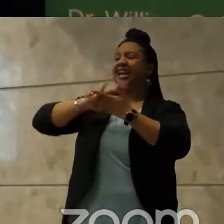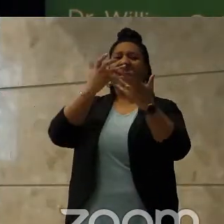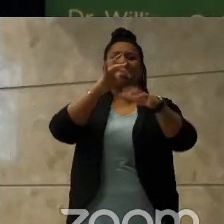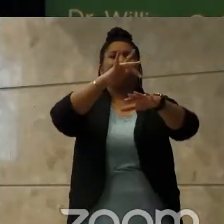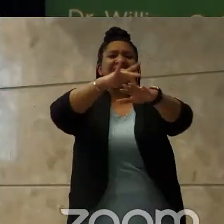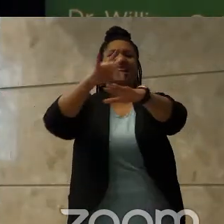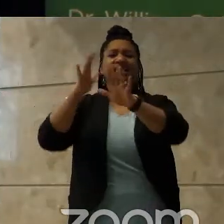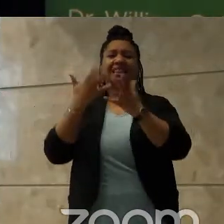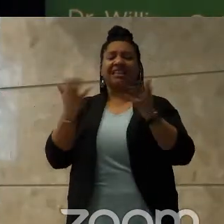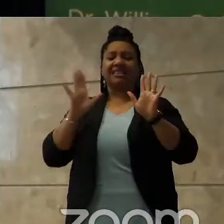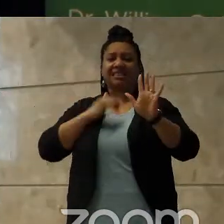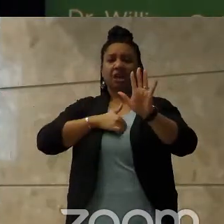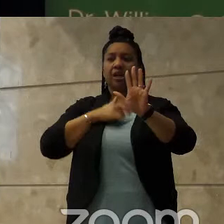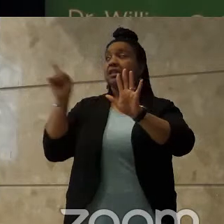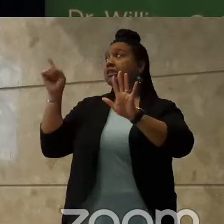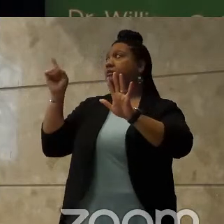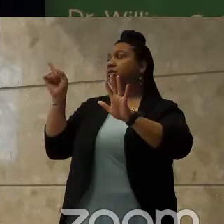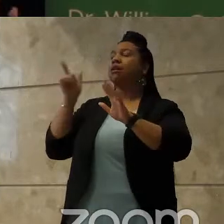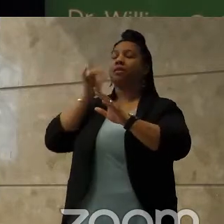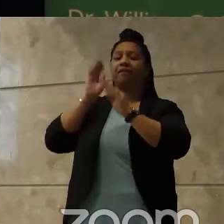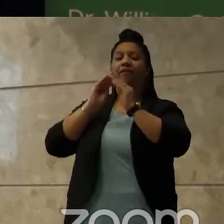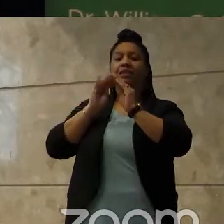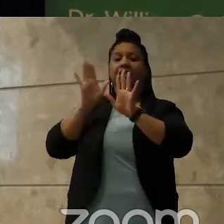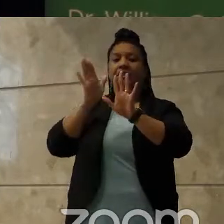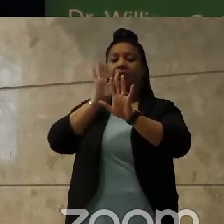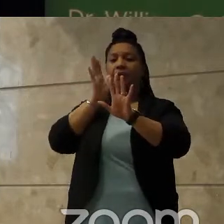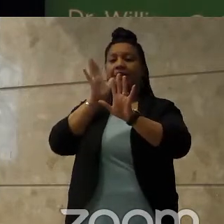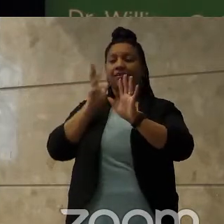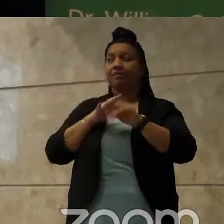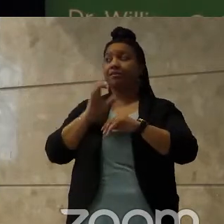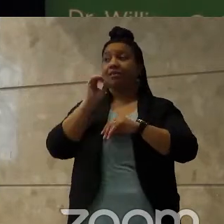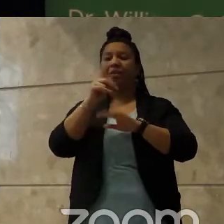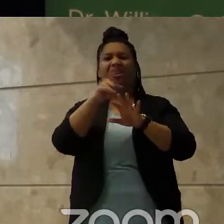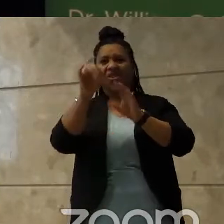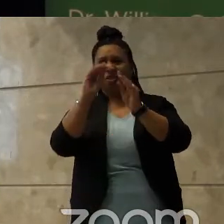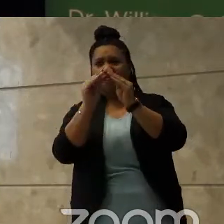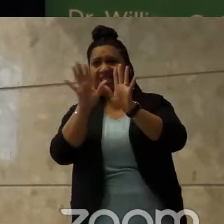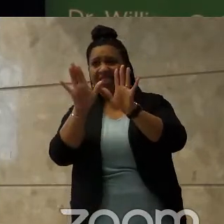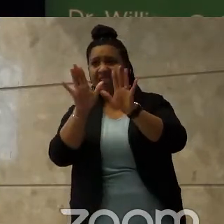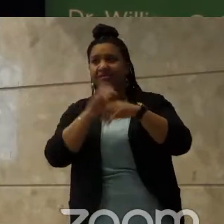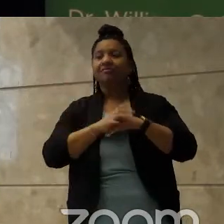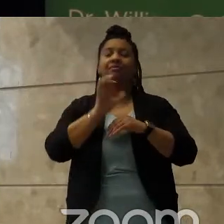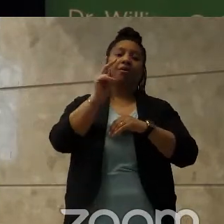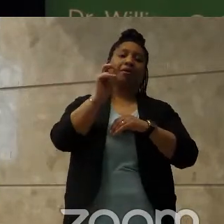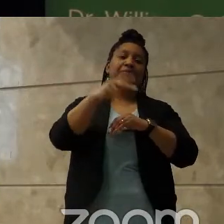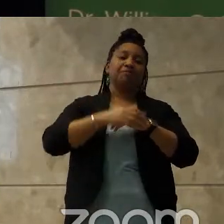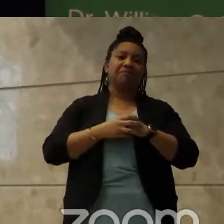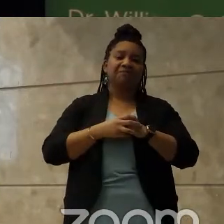people's stuff, you know. Okay. All right. Y'all can fix it. Okay.